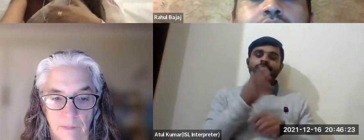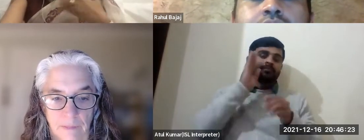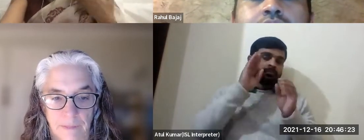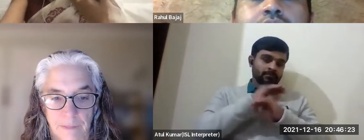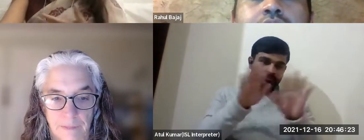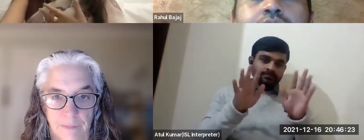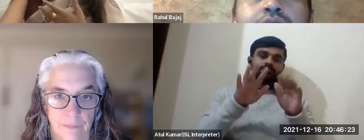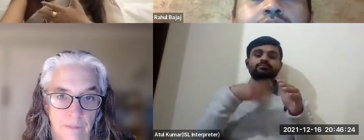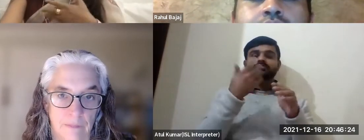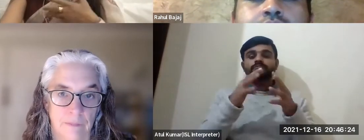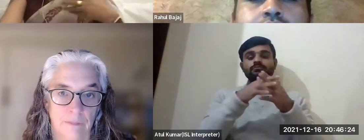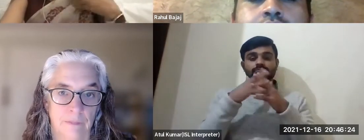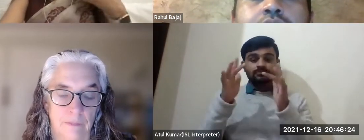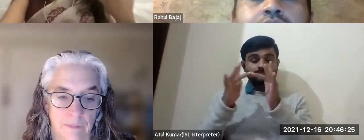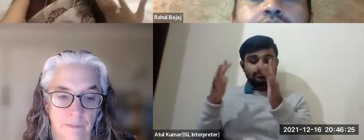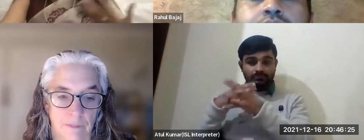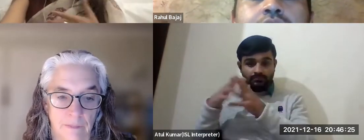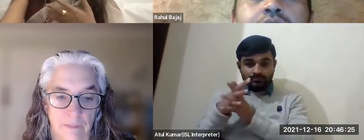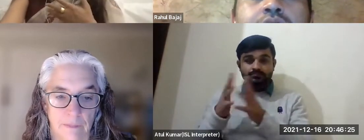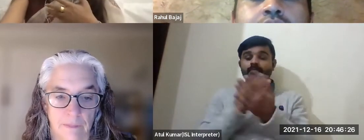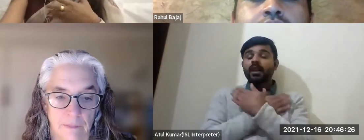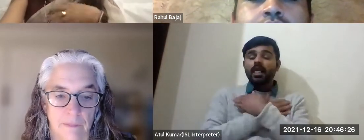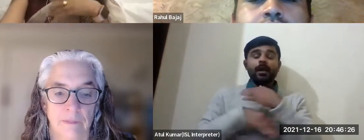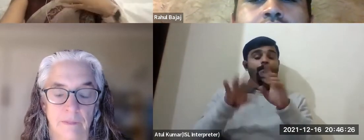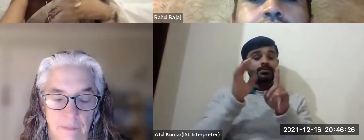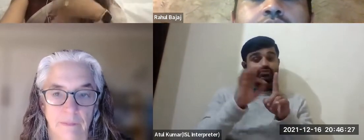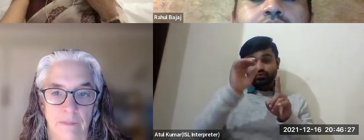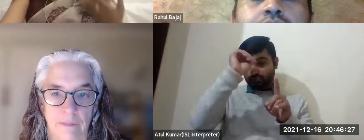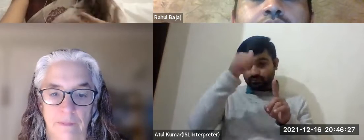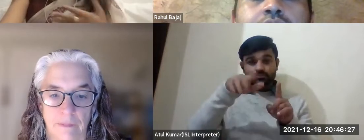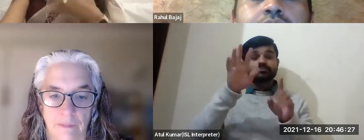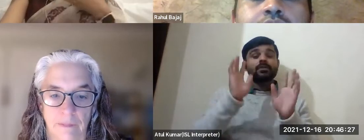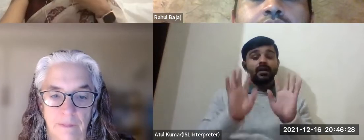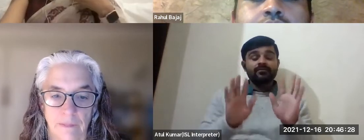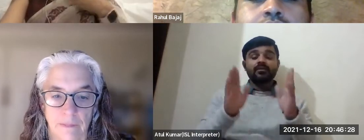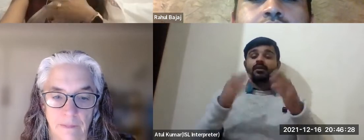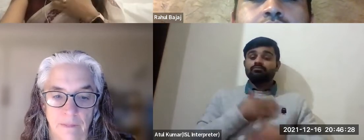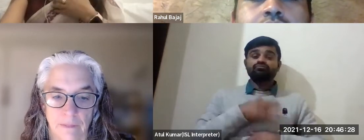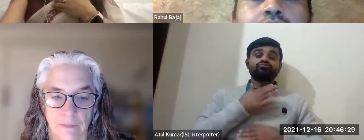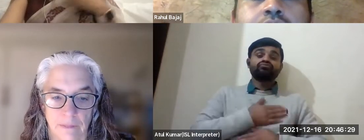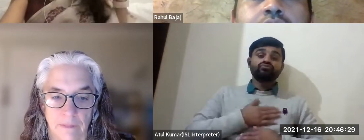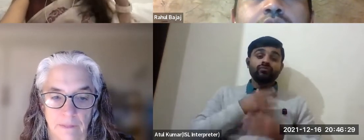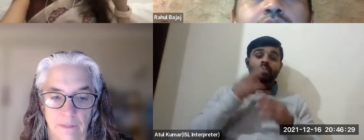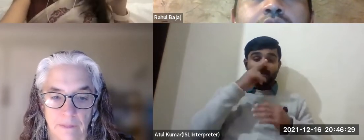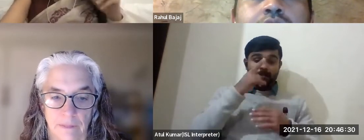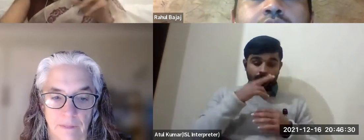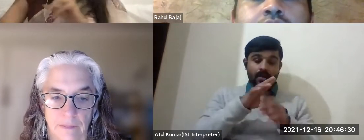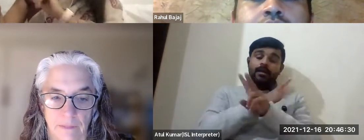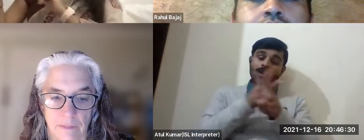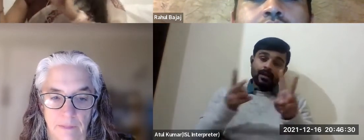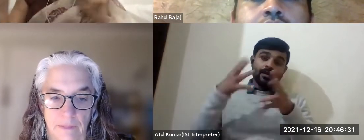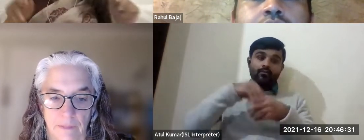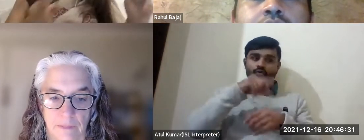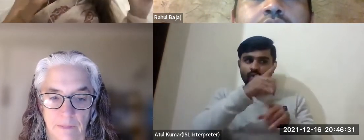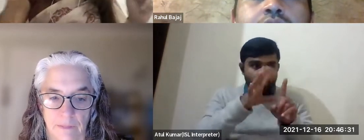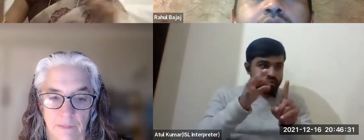information on your US website. We'd love to see this happen in India. Just make it fun, not make it legislative that, oh, you did